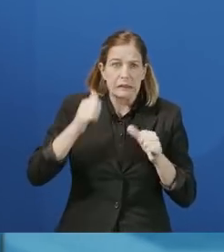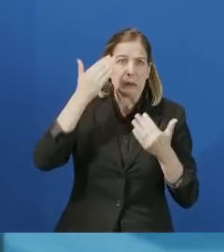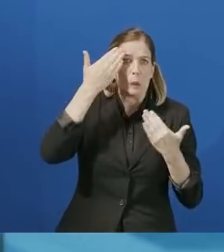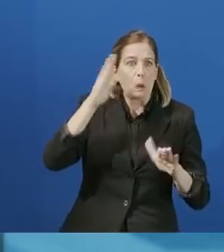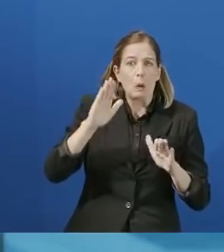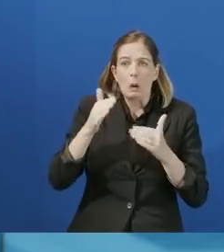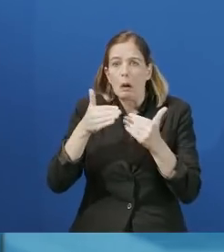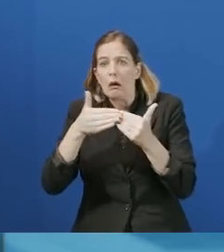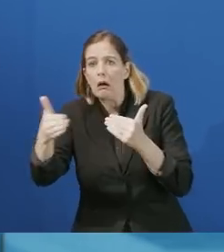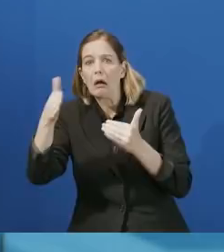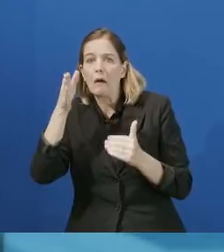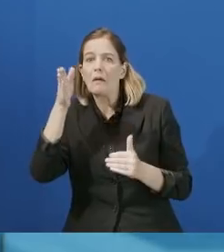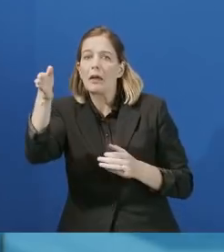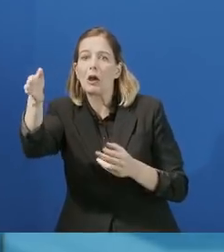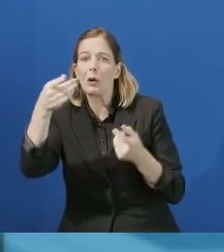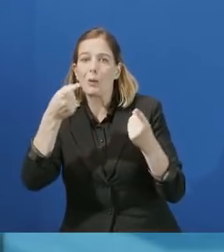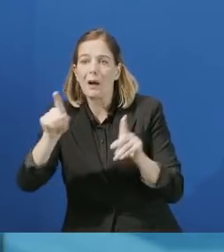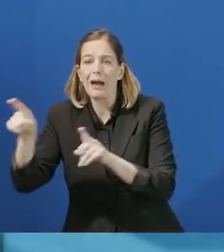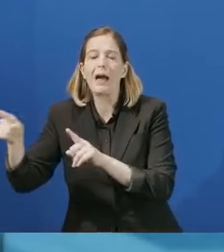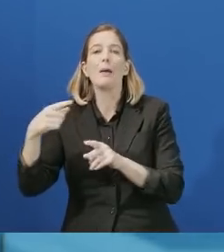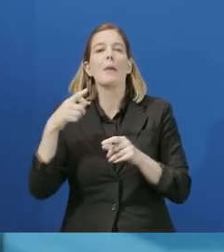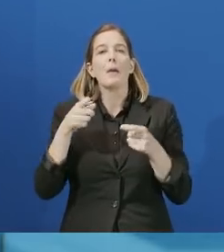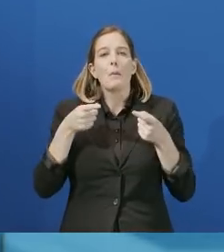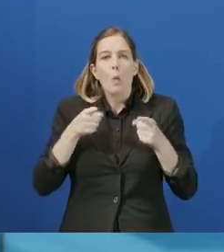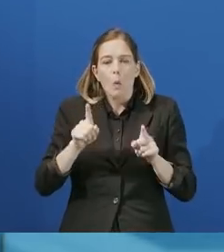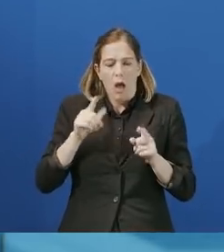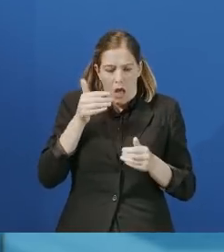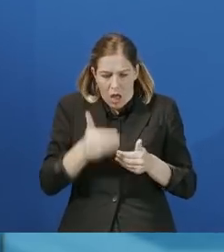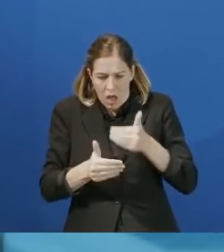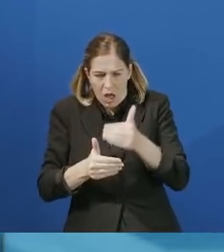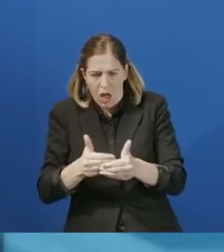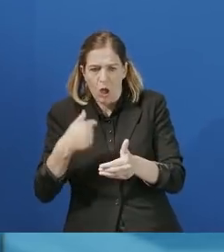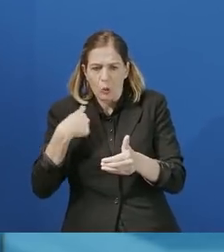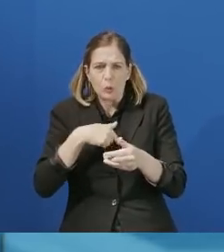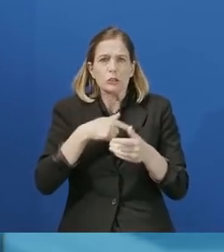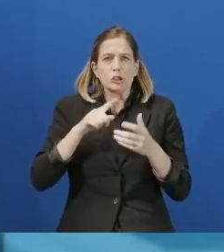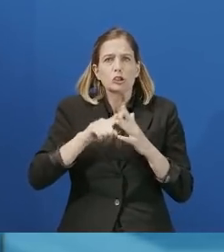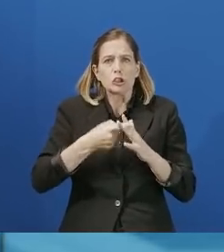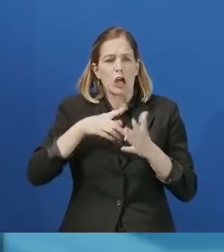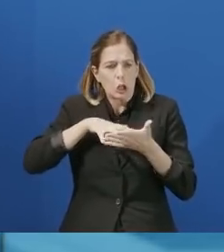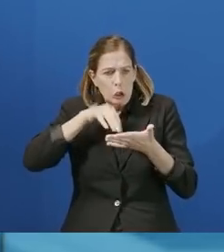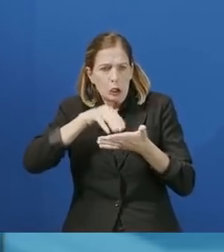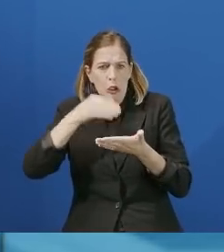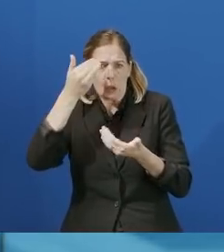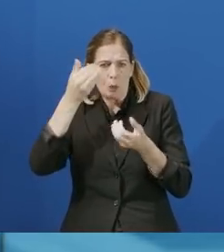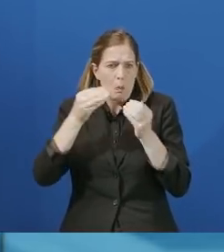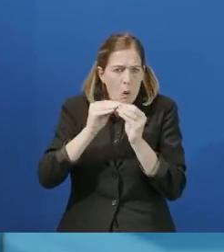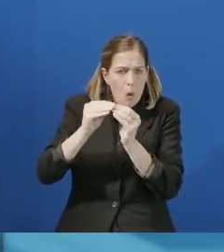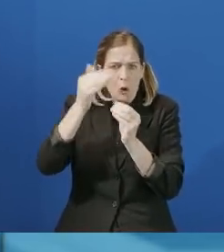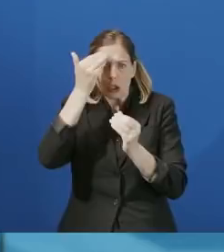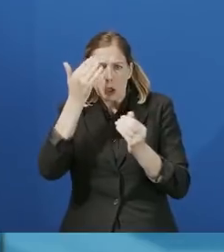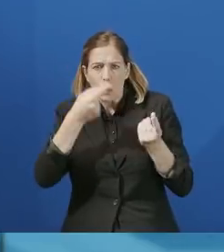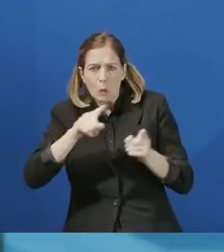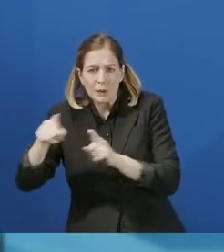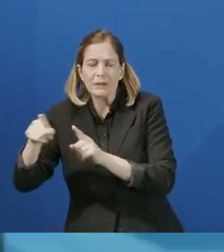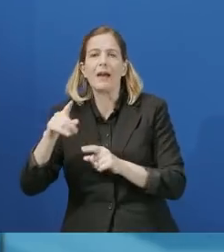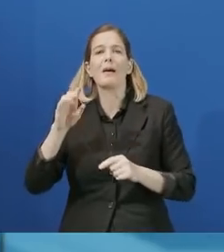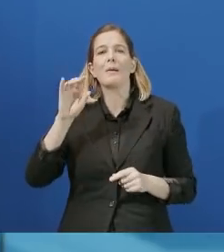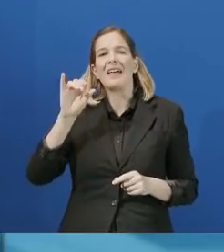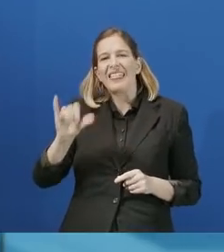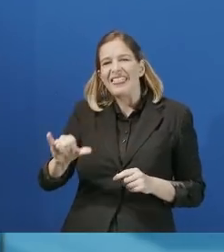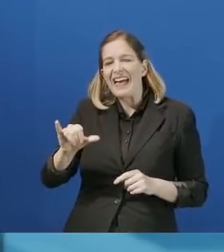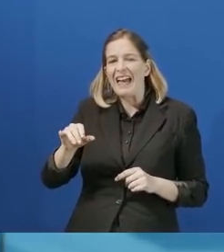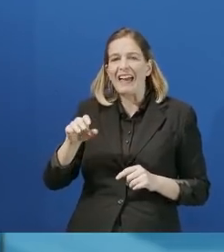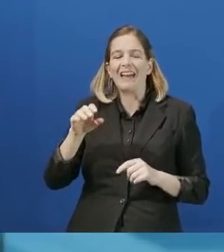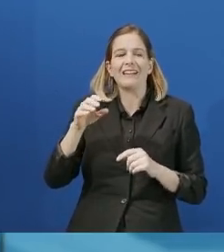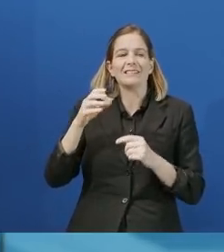forward. But the social safety net is not there to be punitive. It is there to keep people